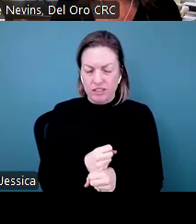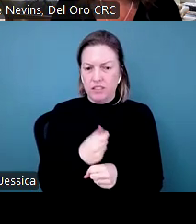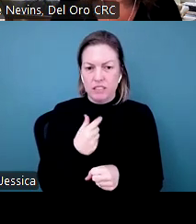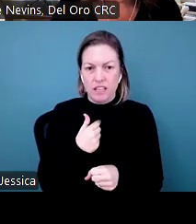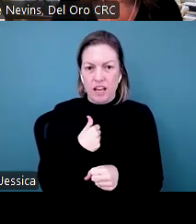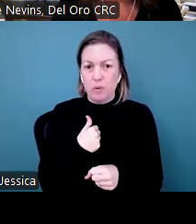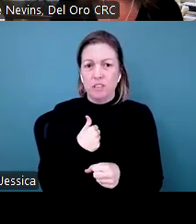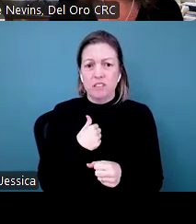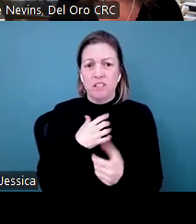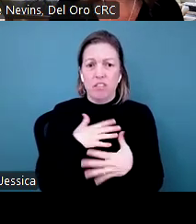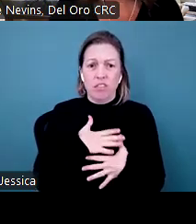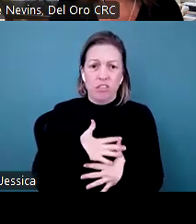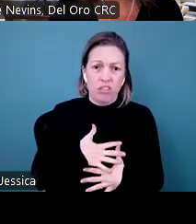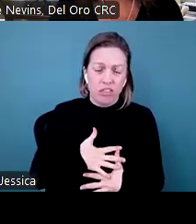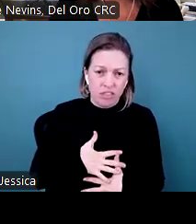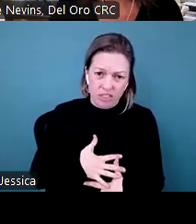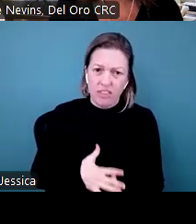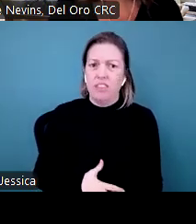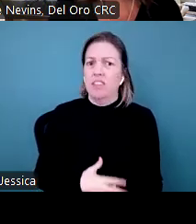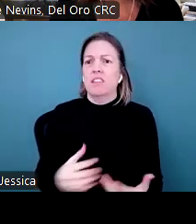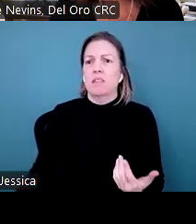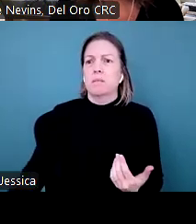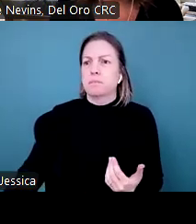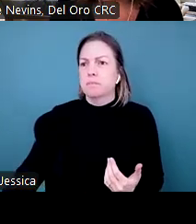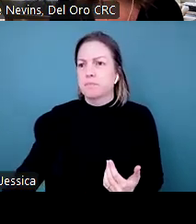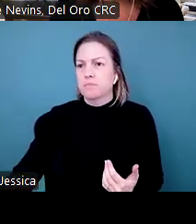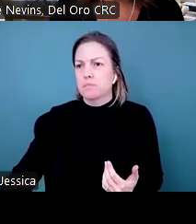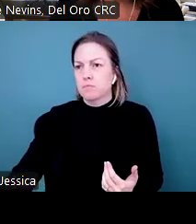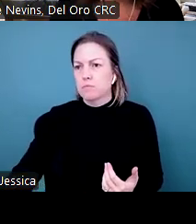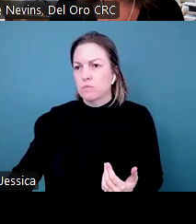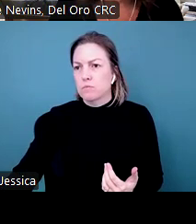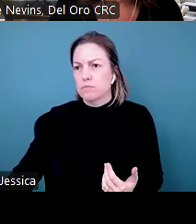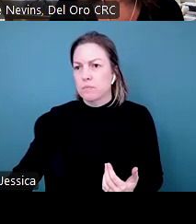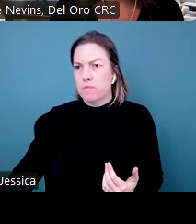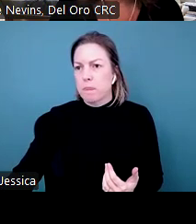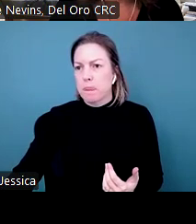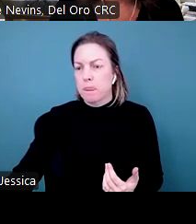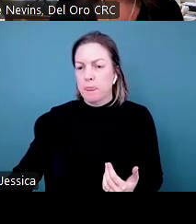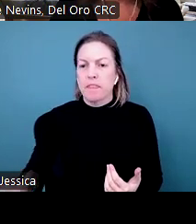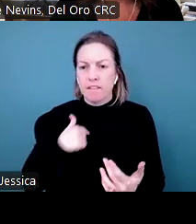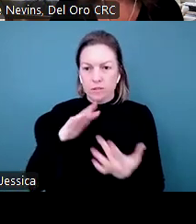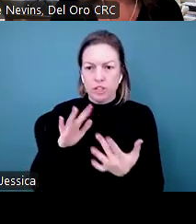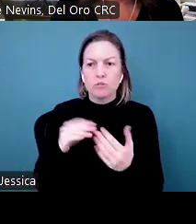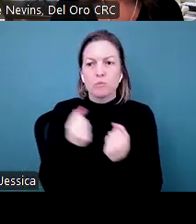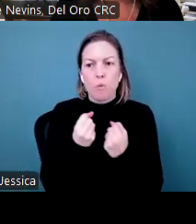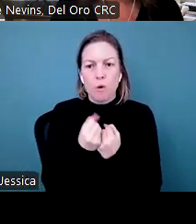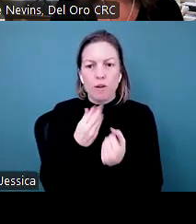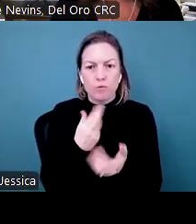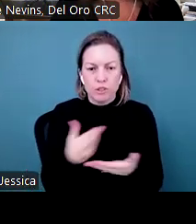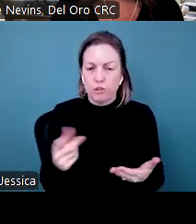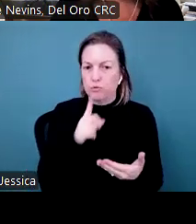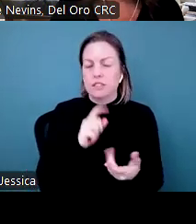the despair in this client's voice. Once I reached out, the support and resources have been a total game